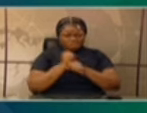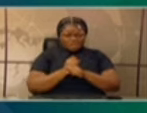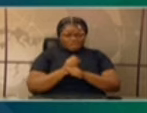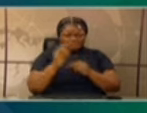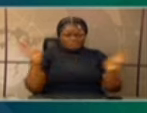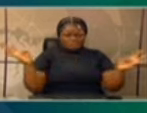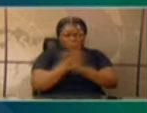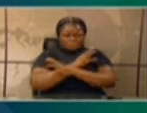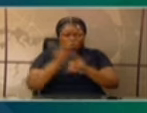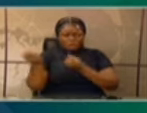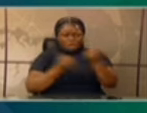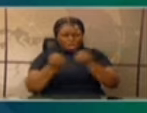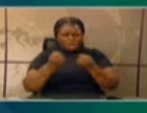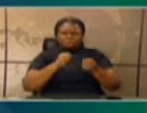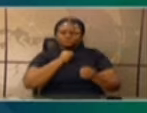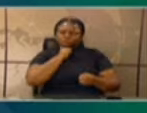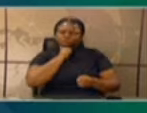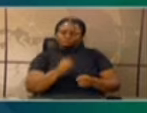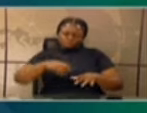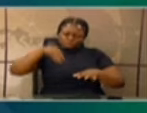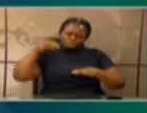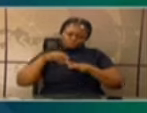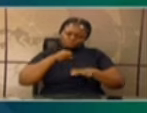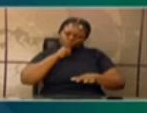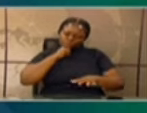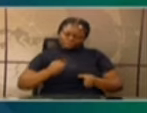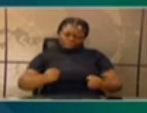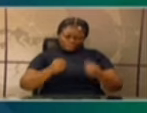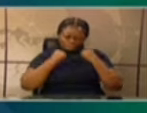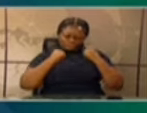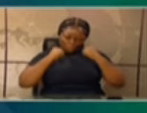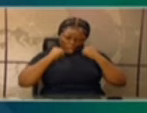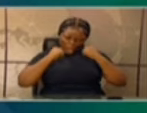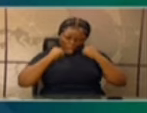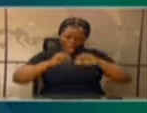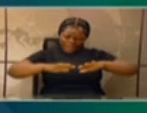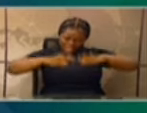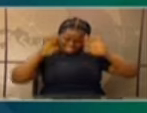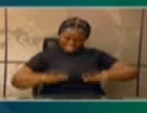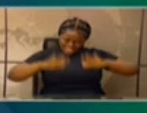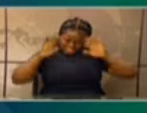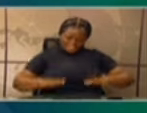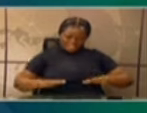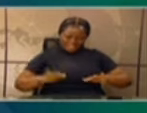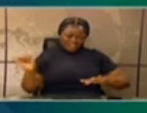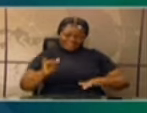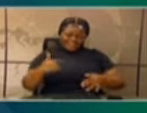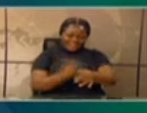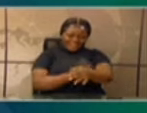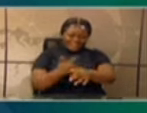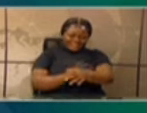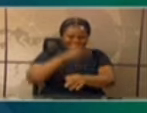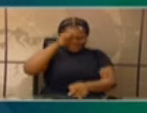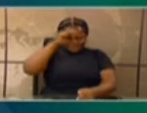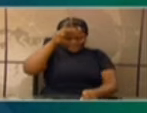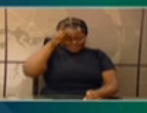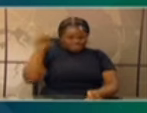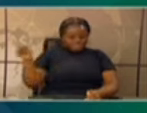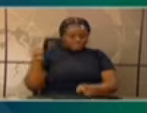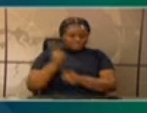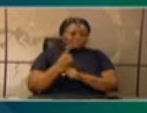concrete egusua, and wa she. Now what day to say Ghana, the Kwame Nkrumah yeno, 1980s